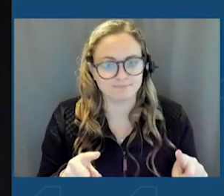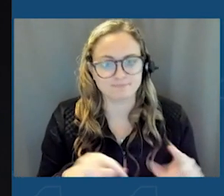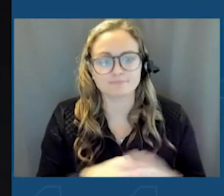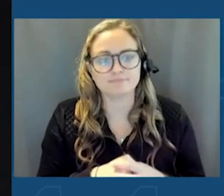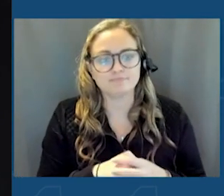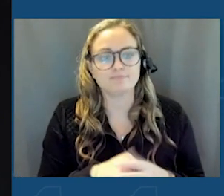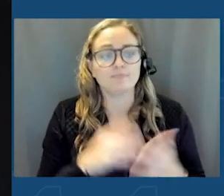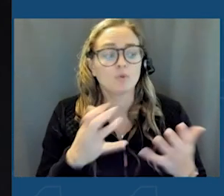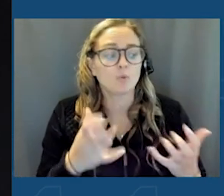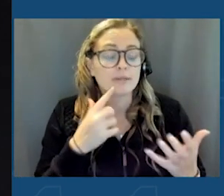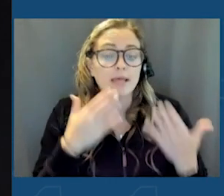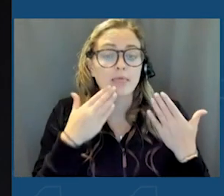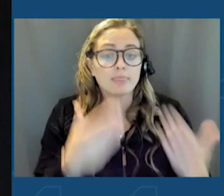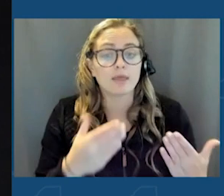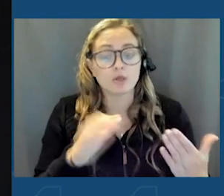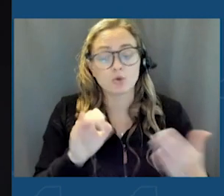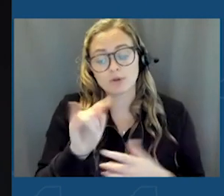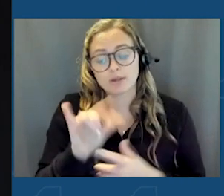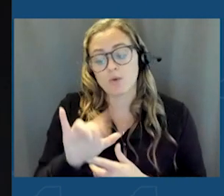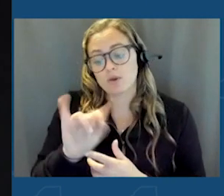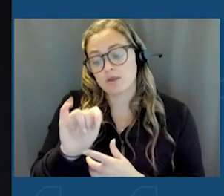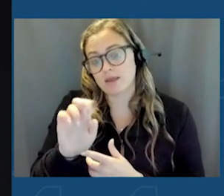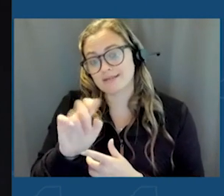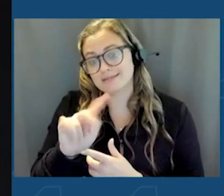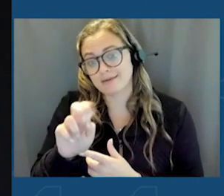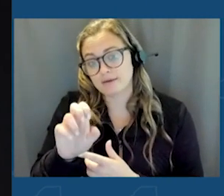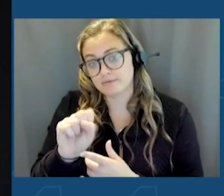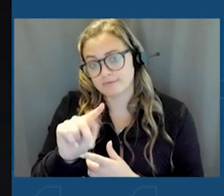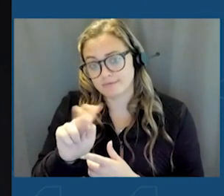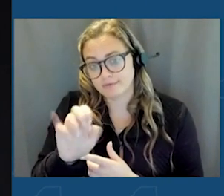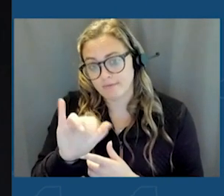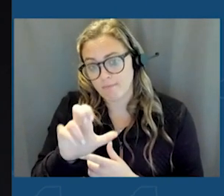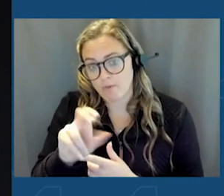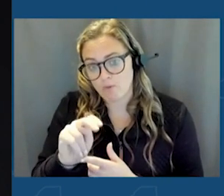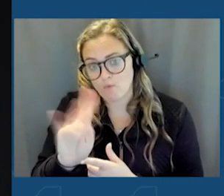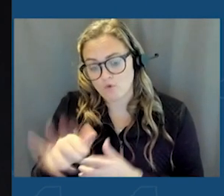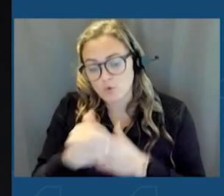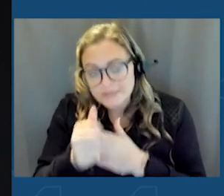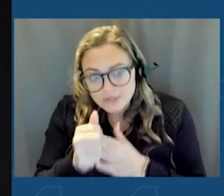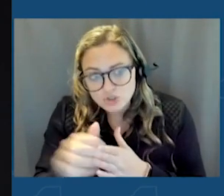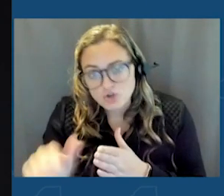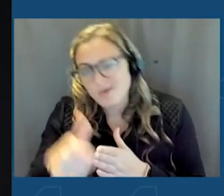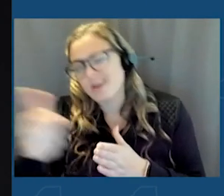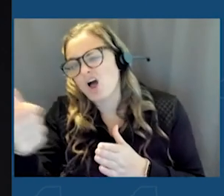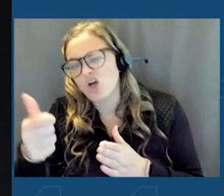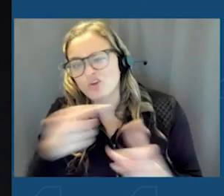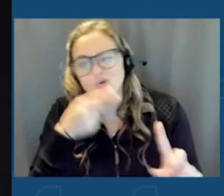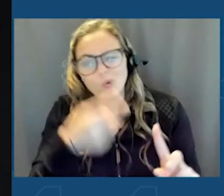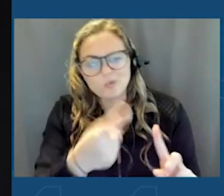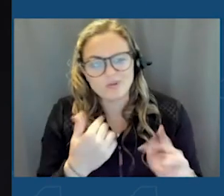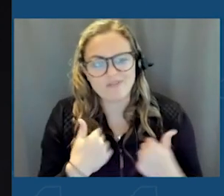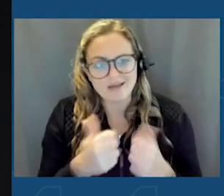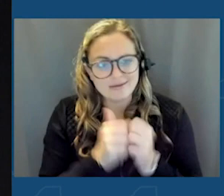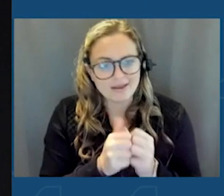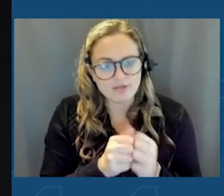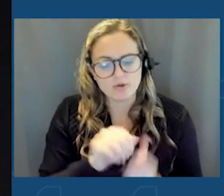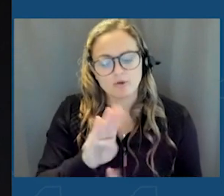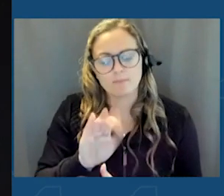thank County Executive Steve Bellone for his leadership on this, as well as many other initiatives we've worked on together. Basil